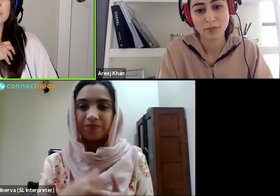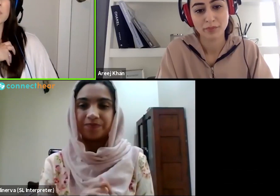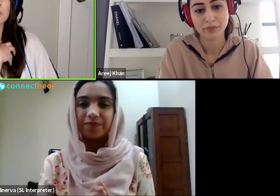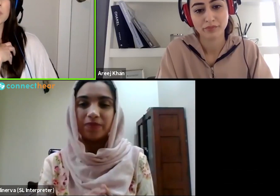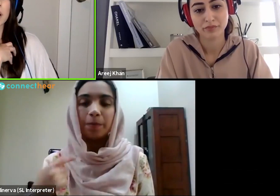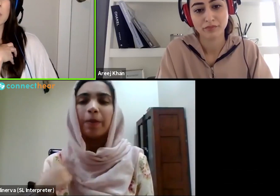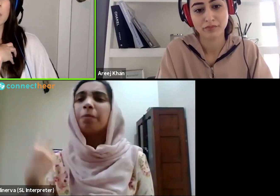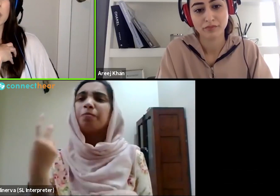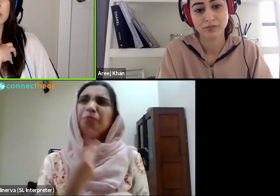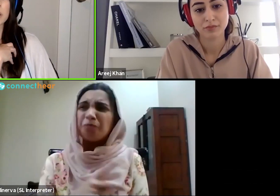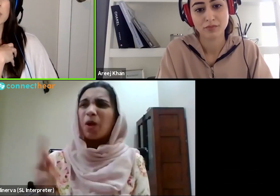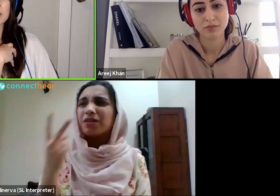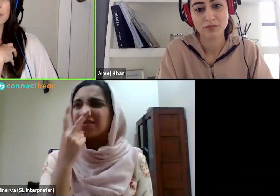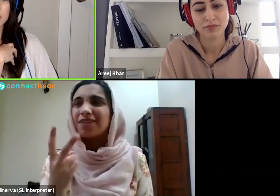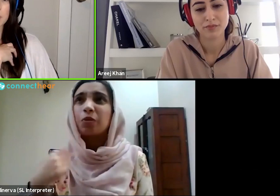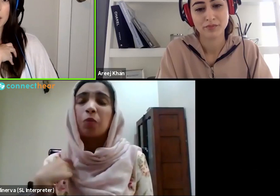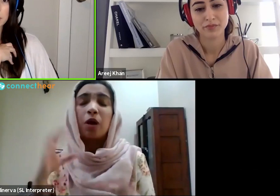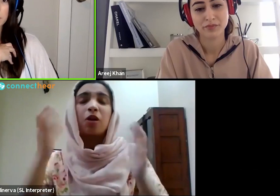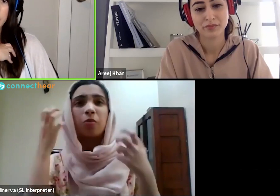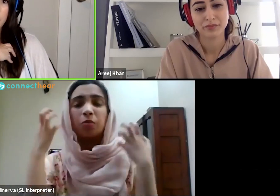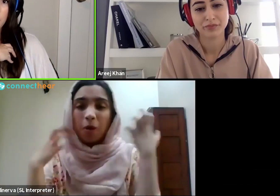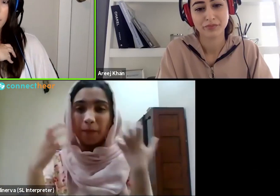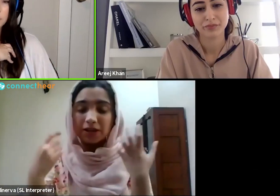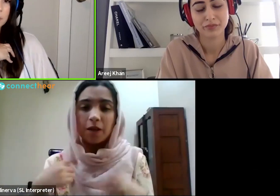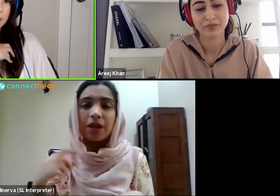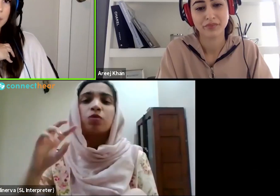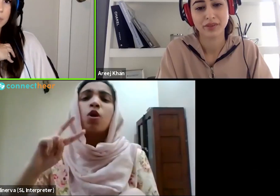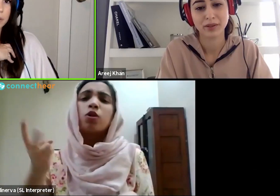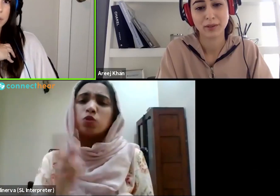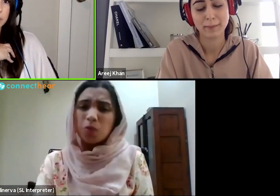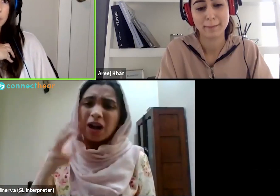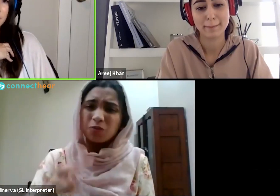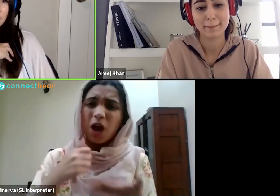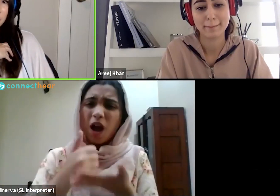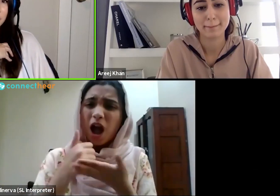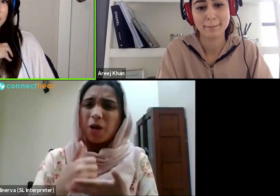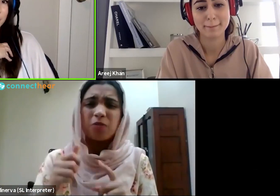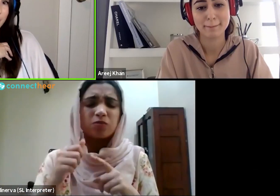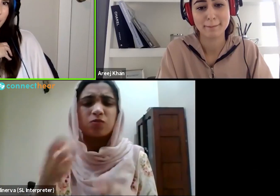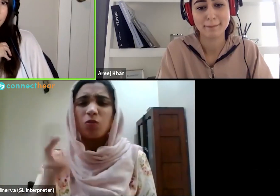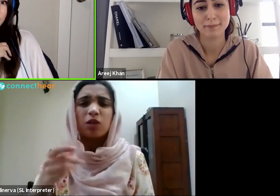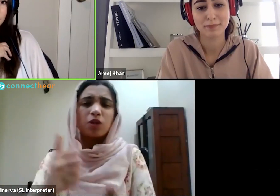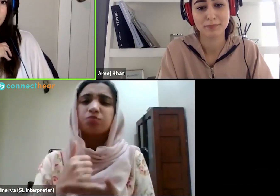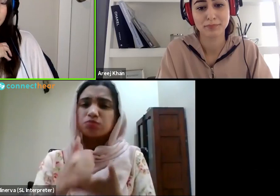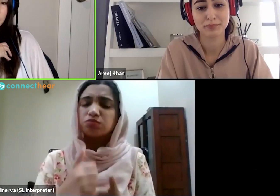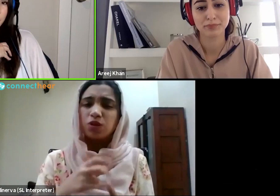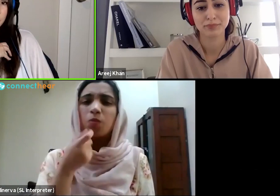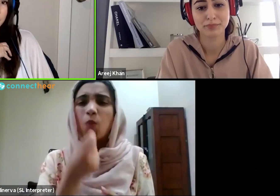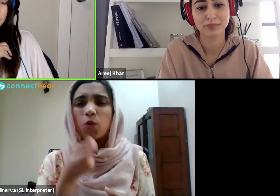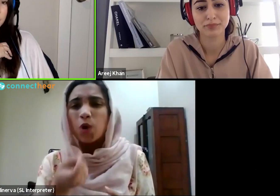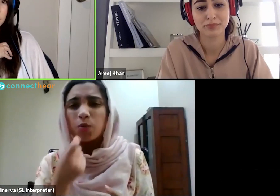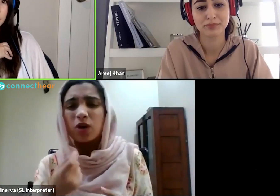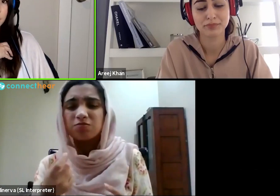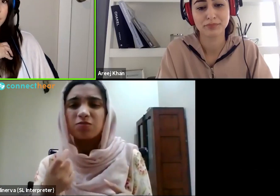that position where I feel like I'm a burden, it's because I've stopped asking for help. And sometimes if you have a partner that's really healthy and you're in a